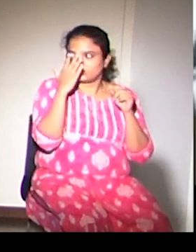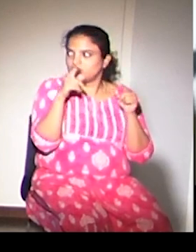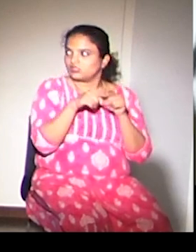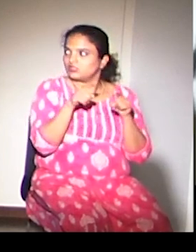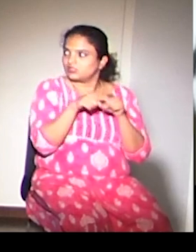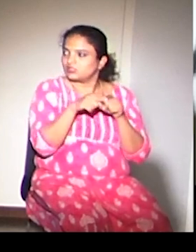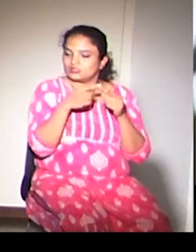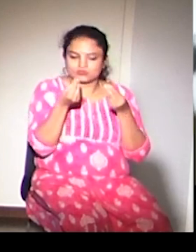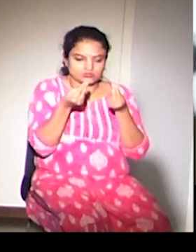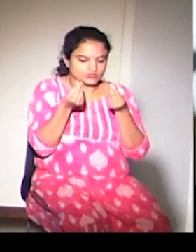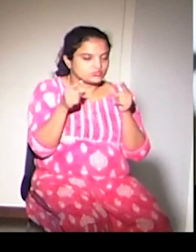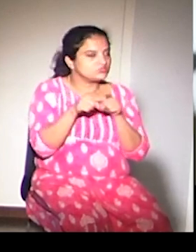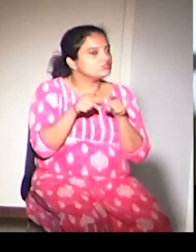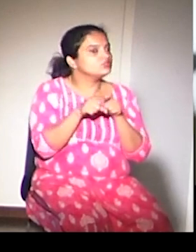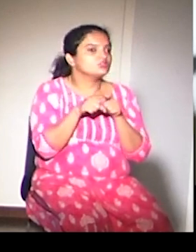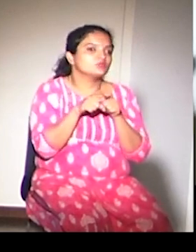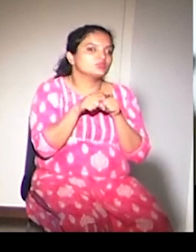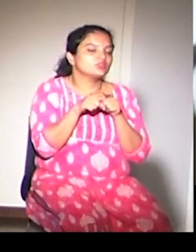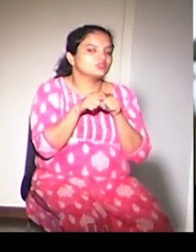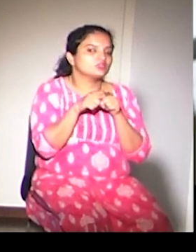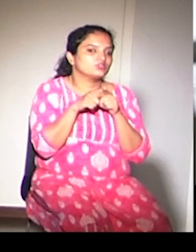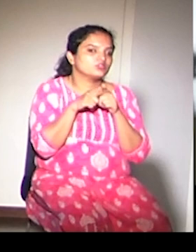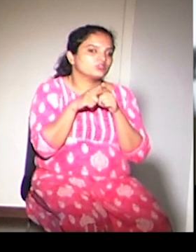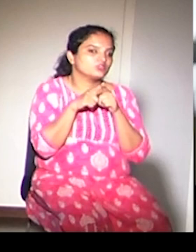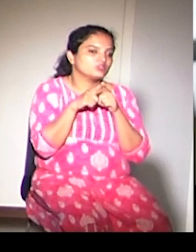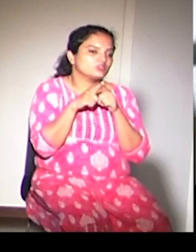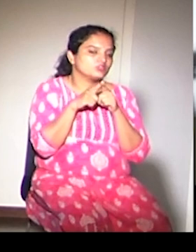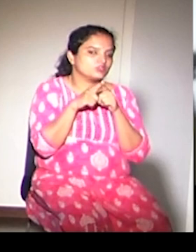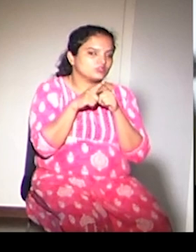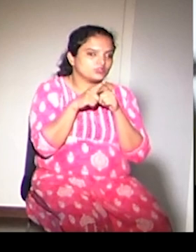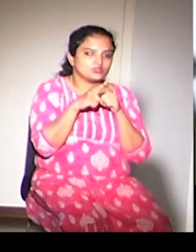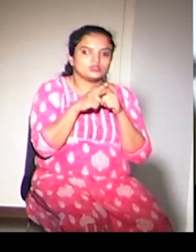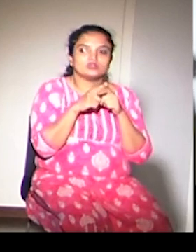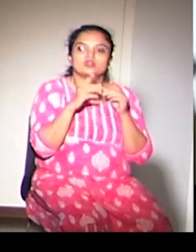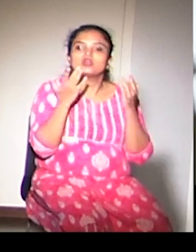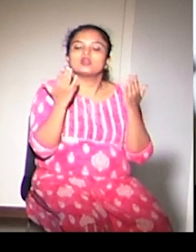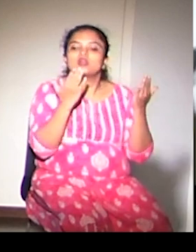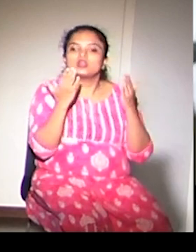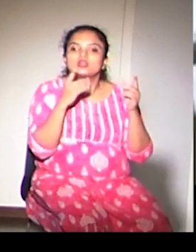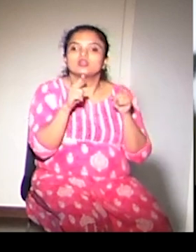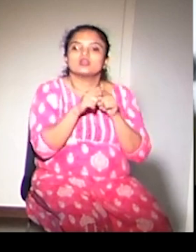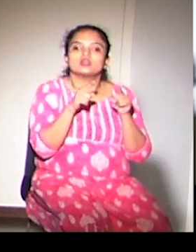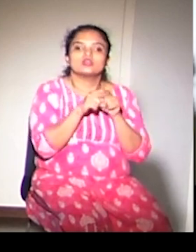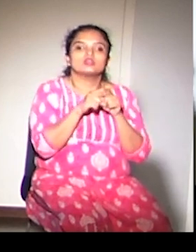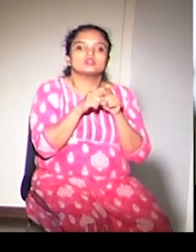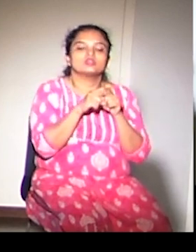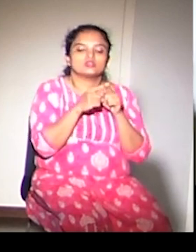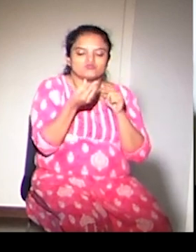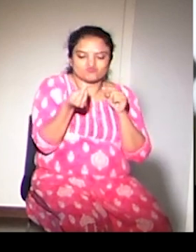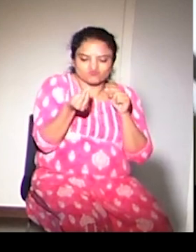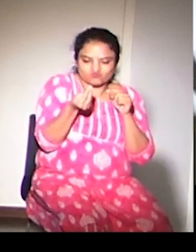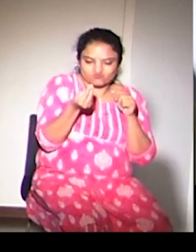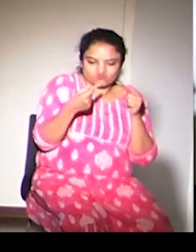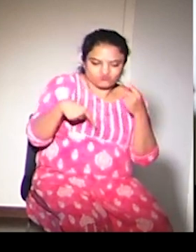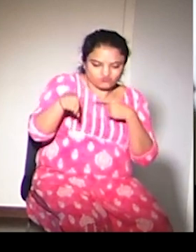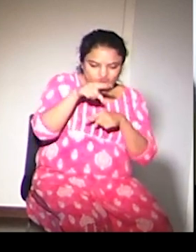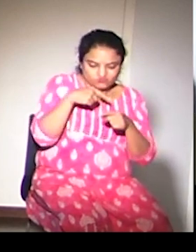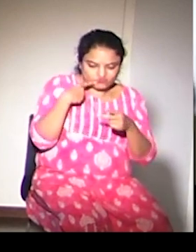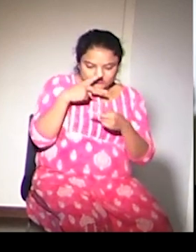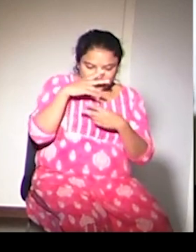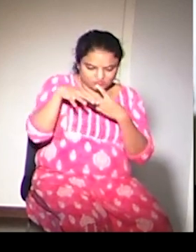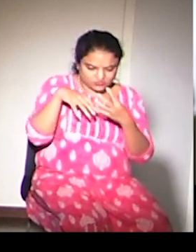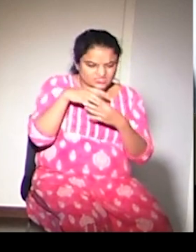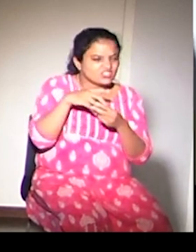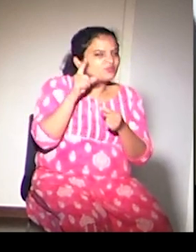like cement. And it's basically sort of compacted sand, quartz-based, and it's got very